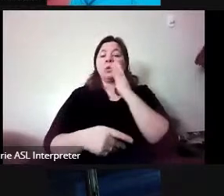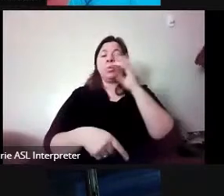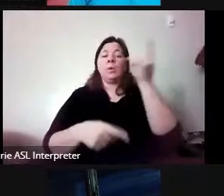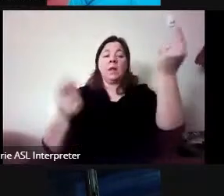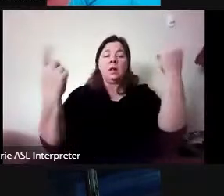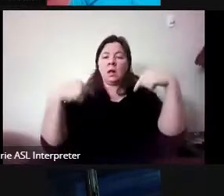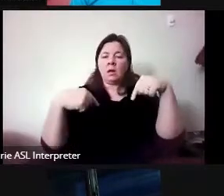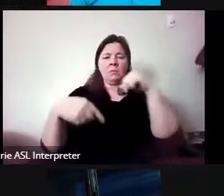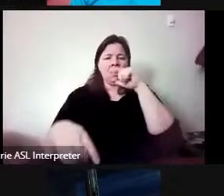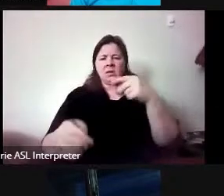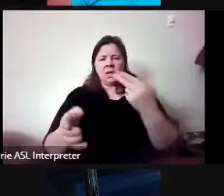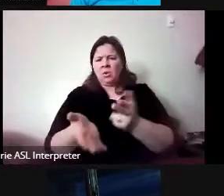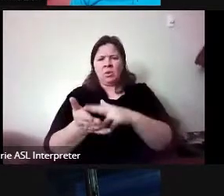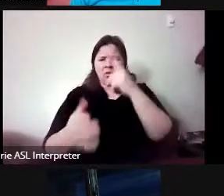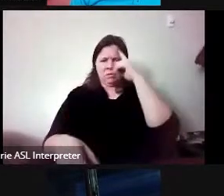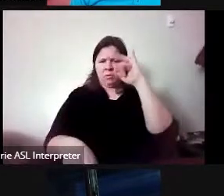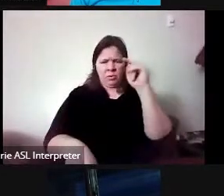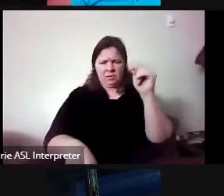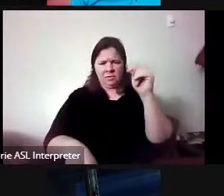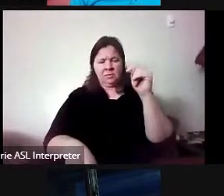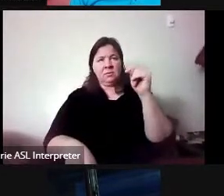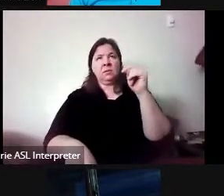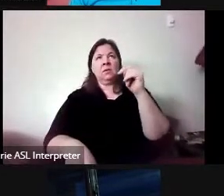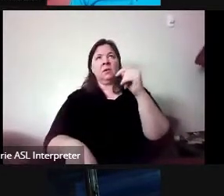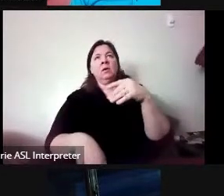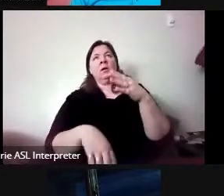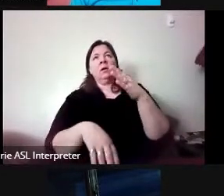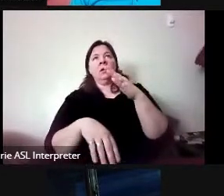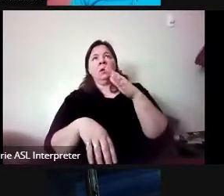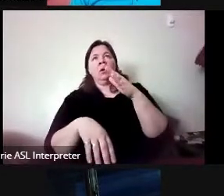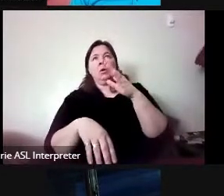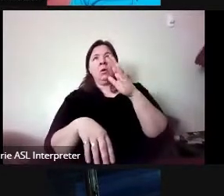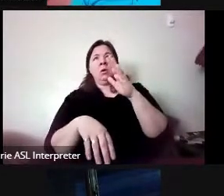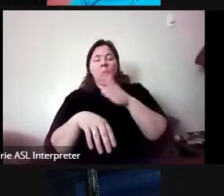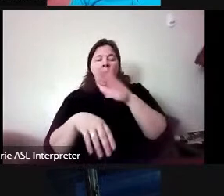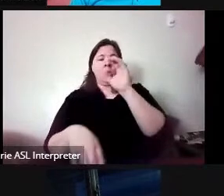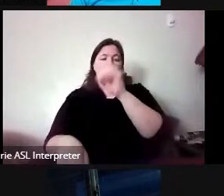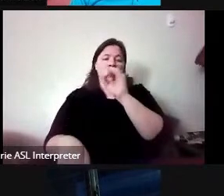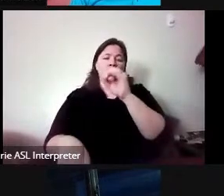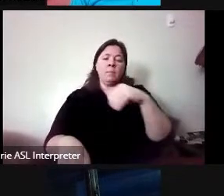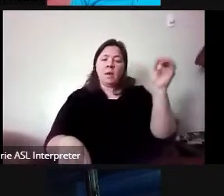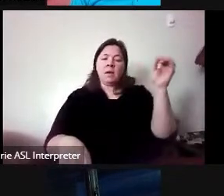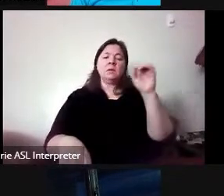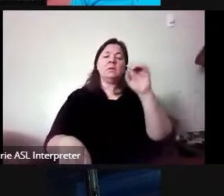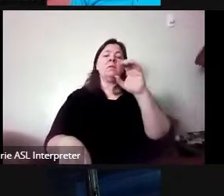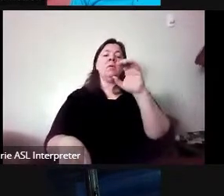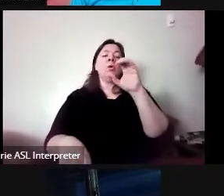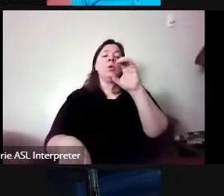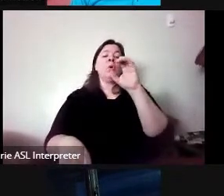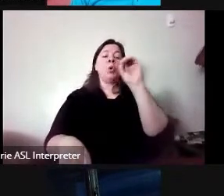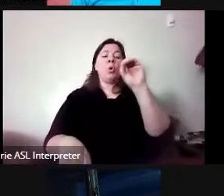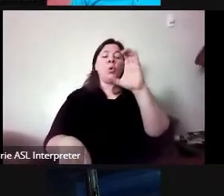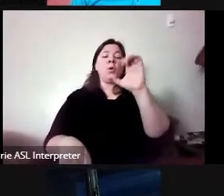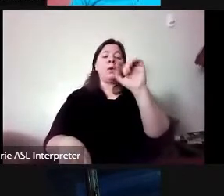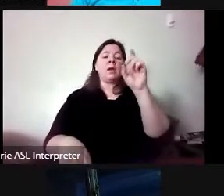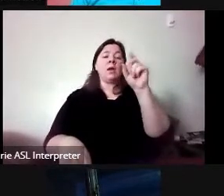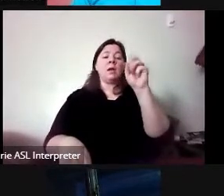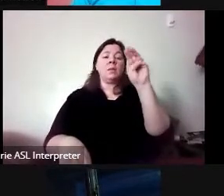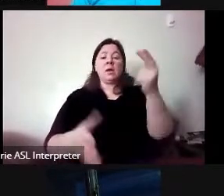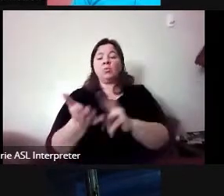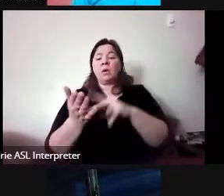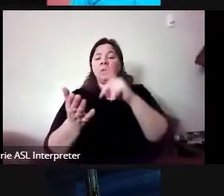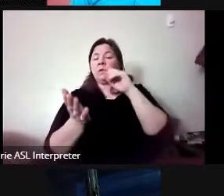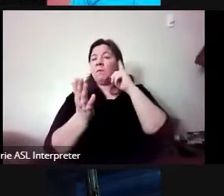no need to register on the Onpassive Academy, on the Academy platform to register as a